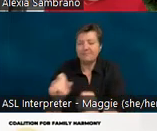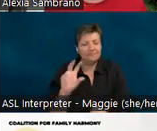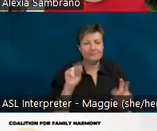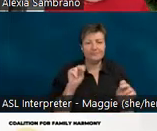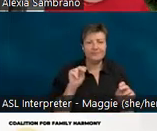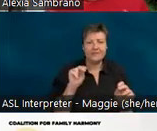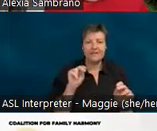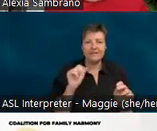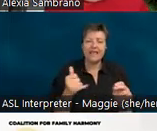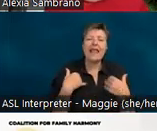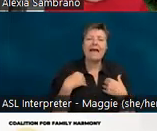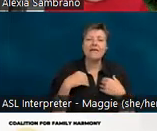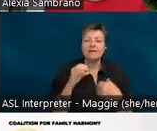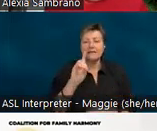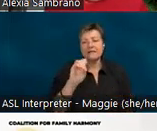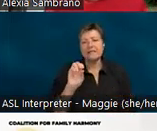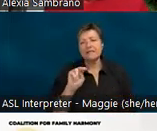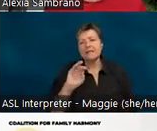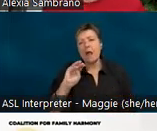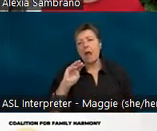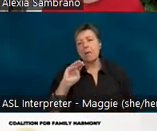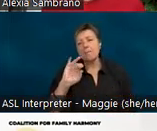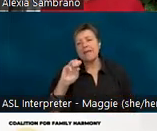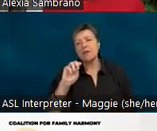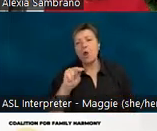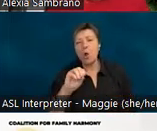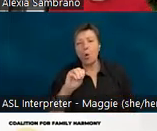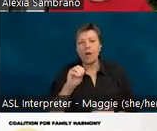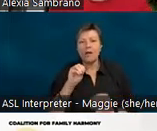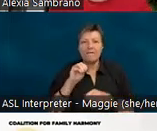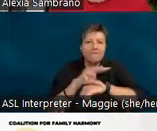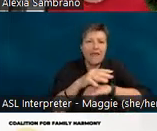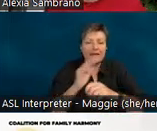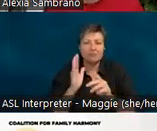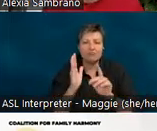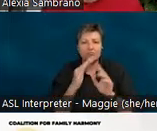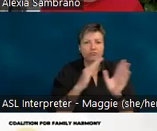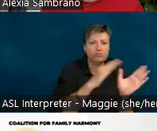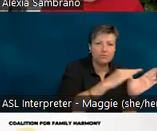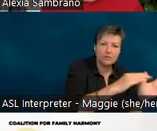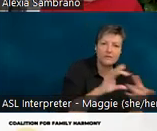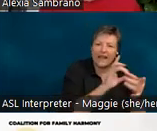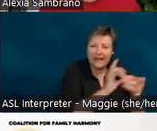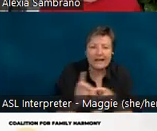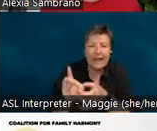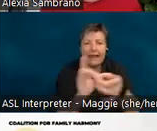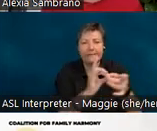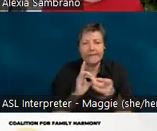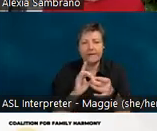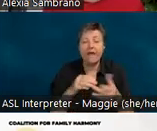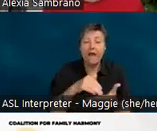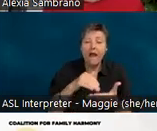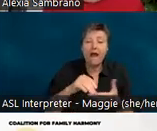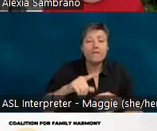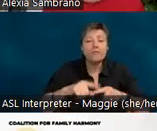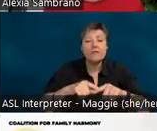of rejection and anti-trans violence. So like I mentioned, having access to legal identification is also oftentimes reliant on access to